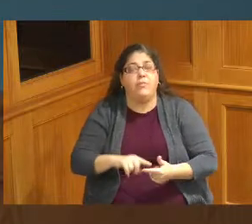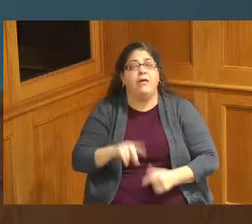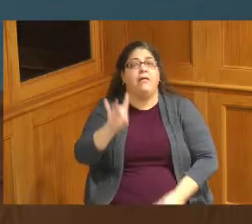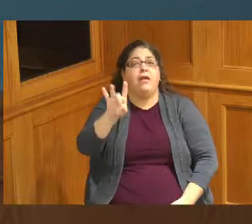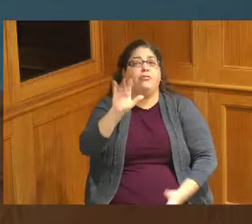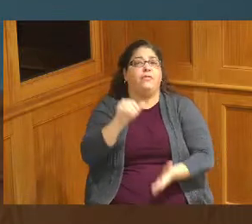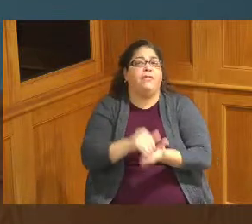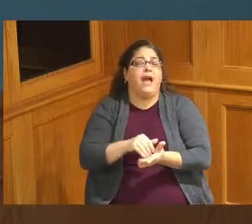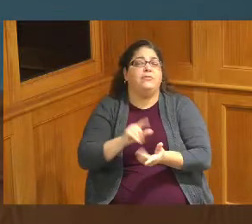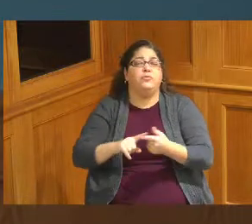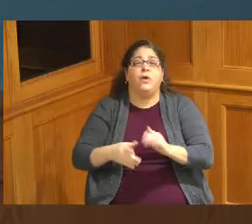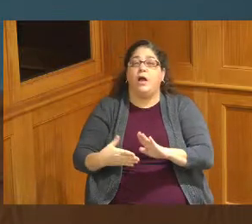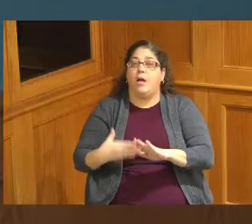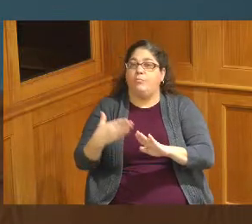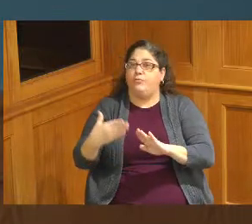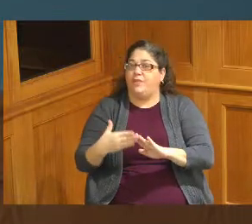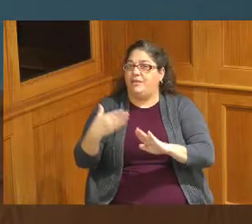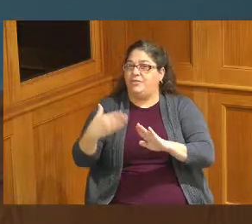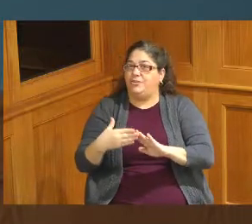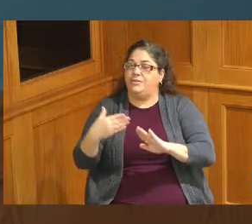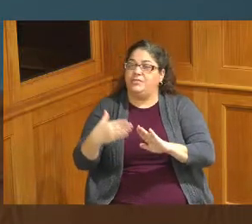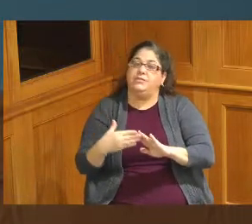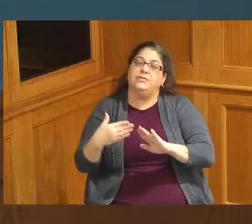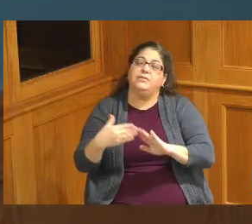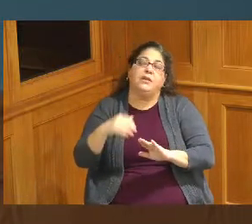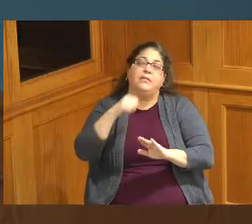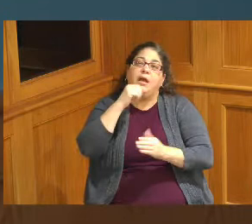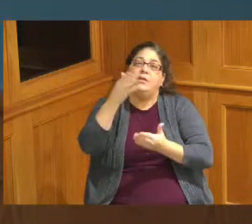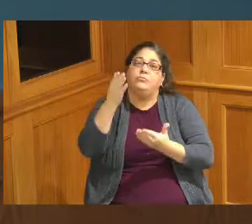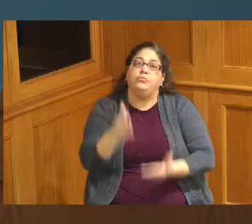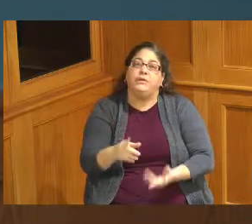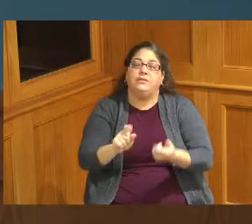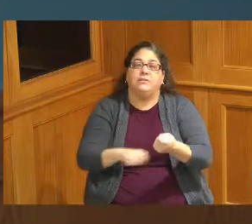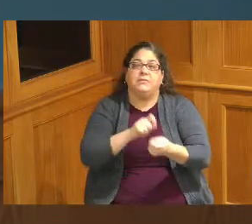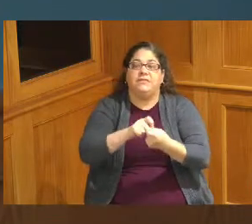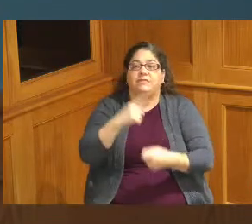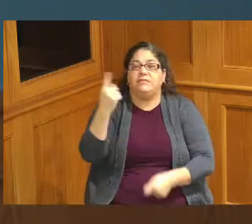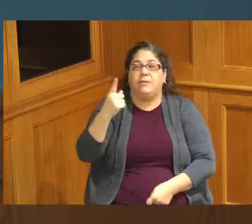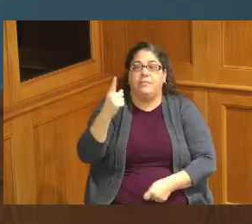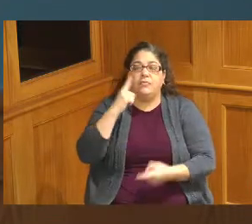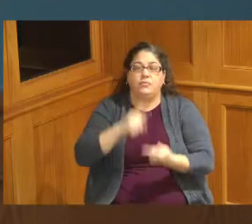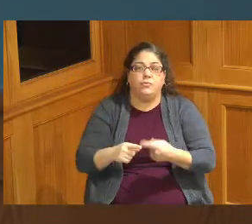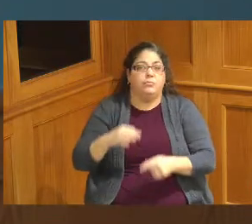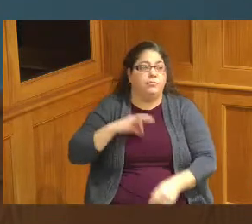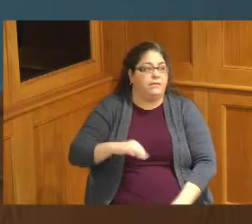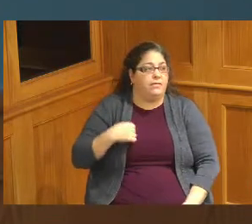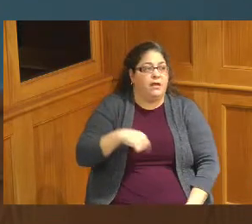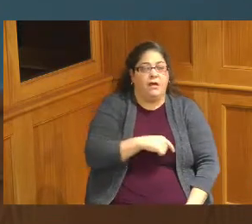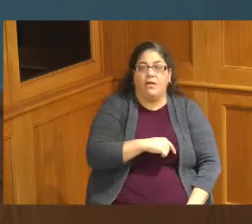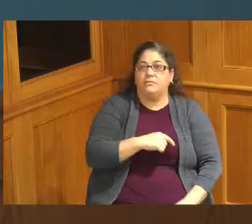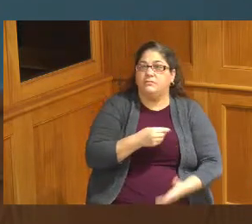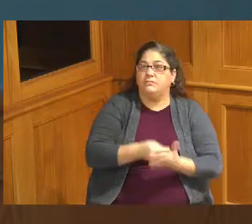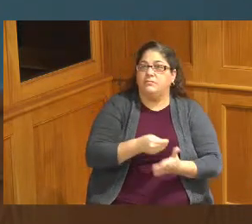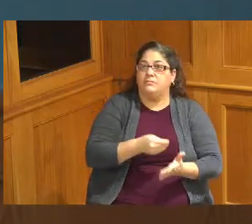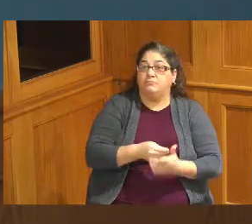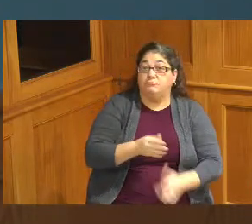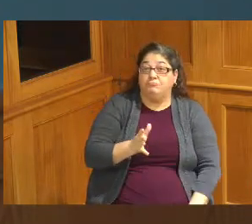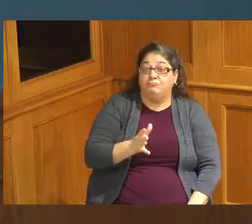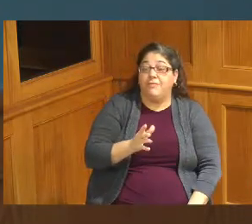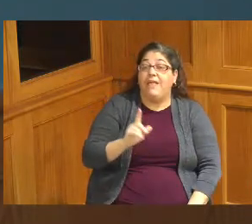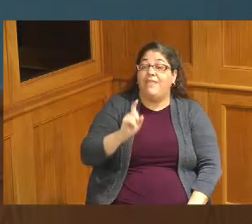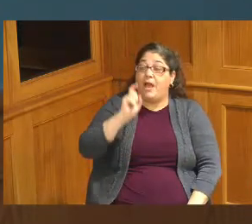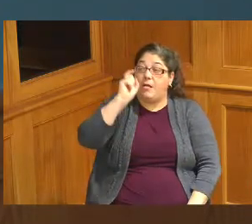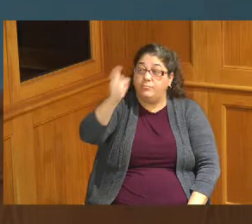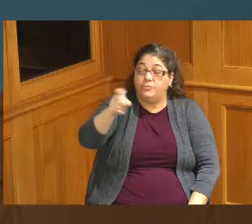to their operations, not into bringing something specific. And then we give them $2 million, so